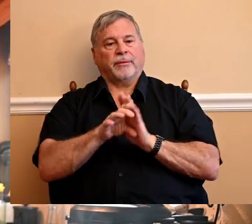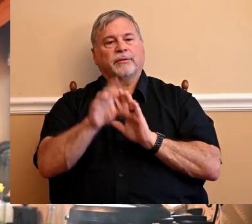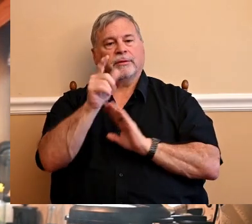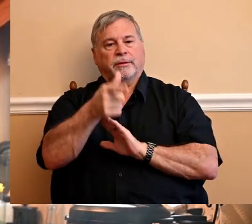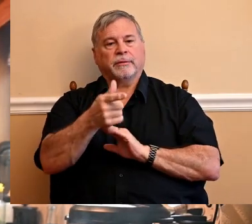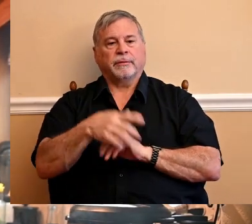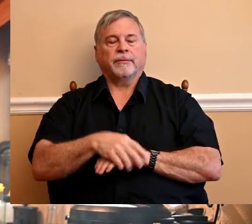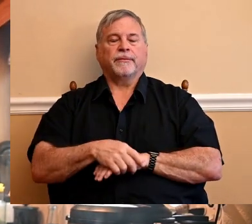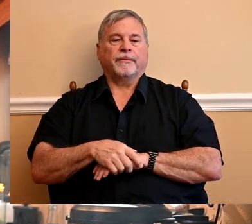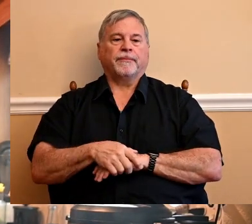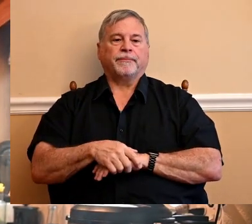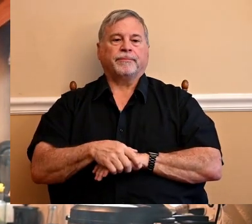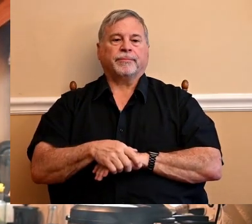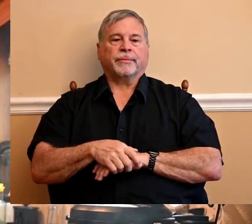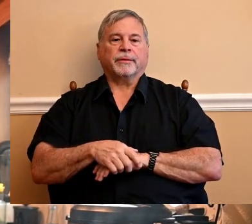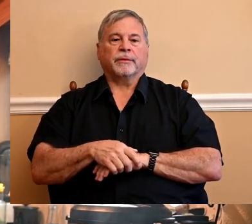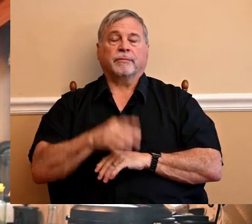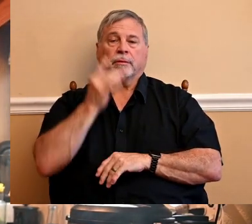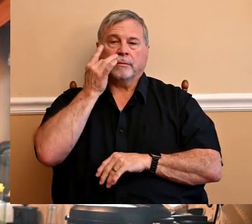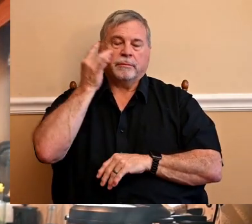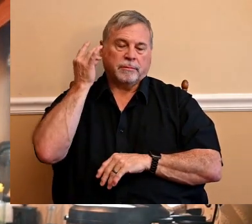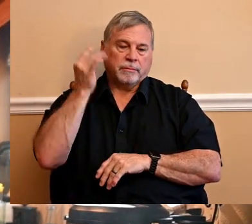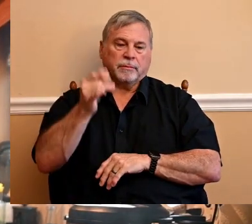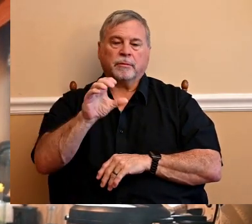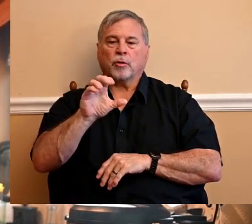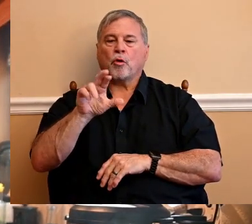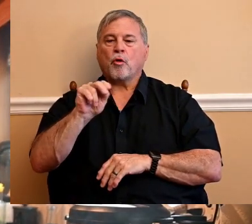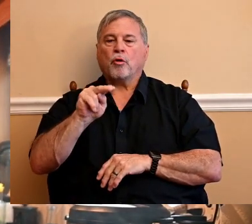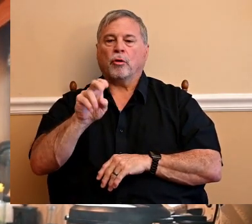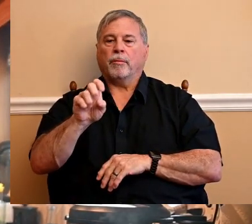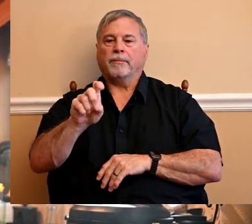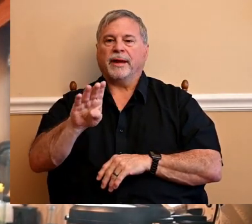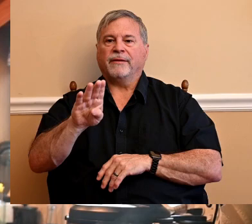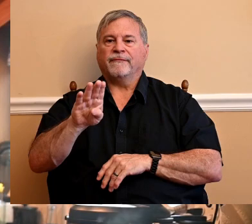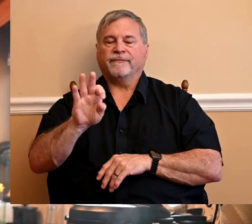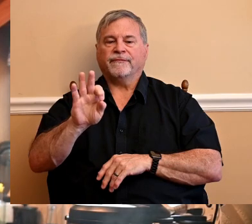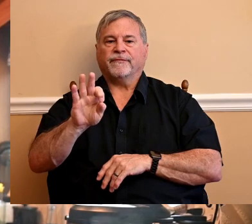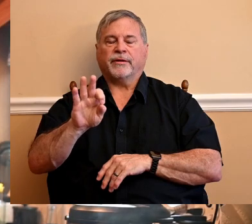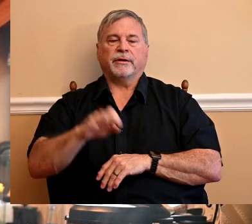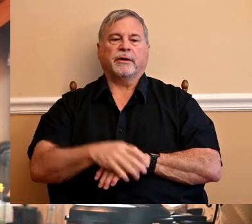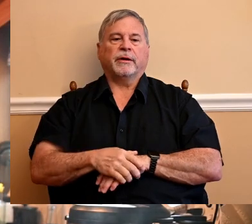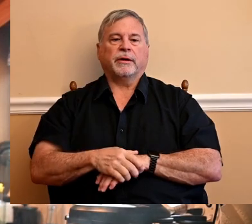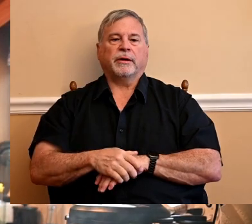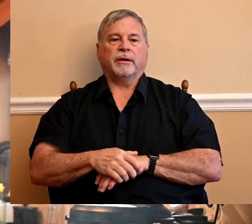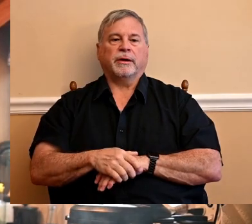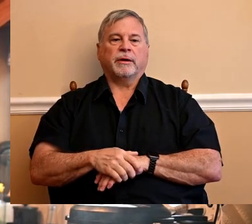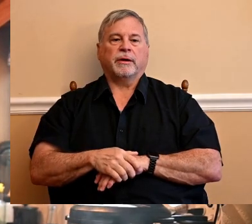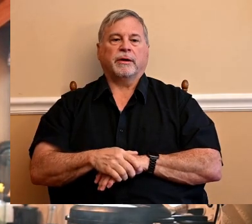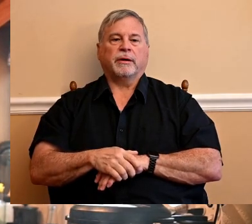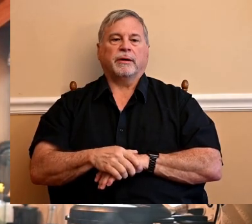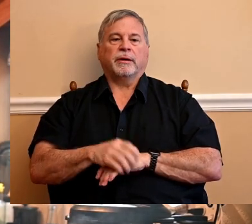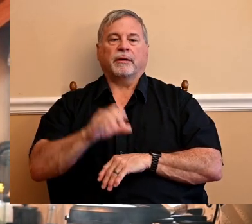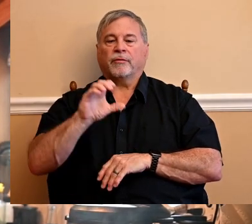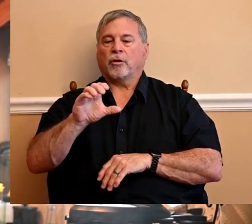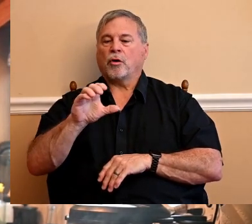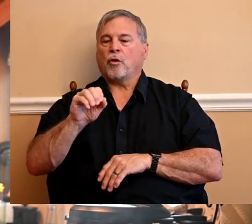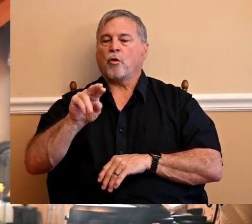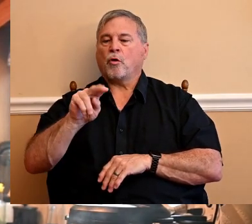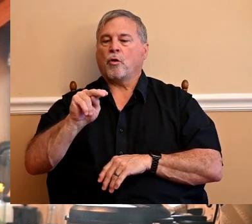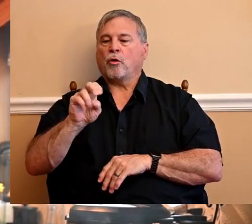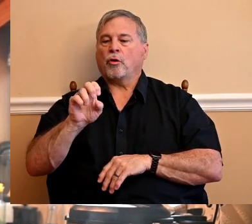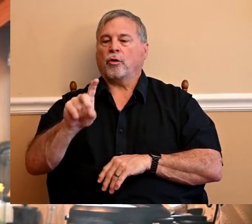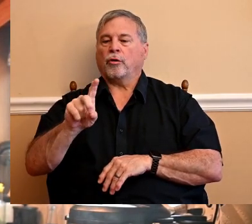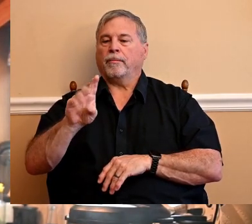this is some nice corned beef. And the thing is, when you have corned beef like this, it basically melts in your